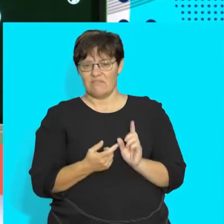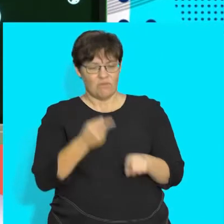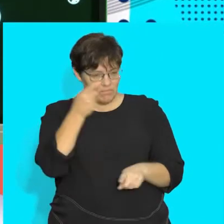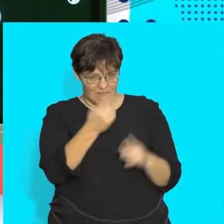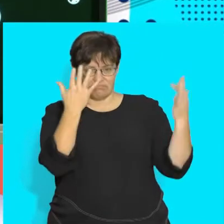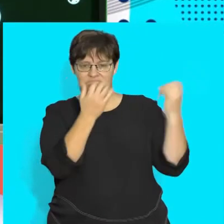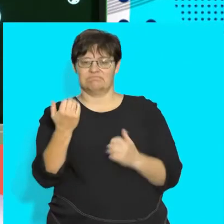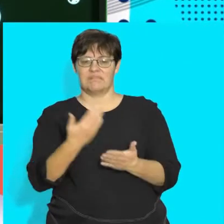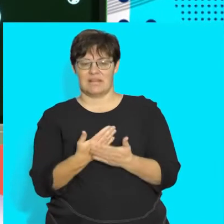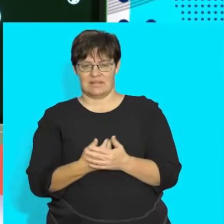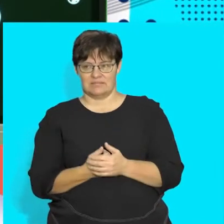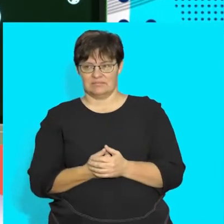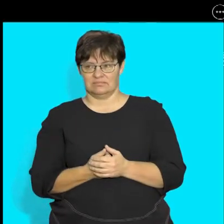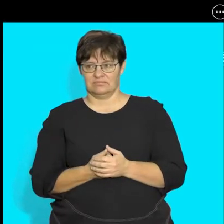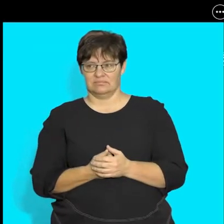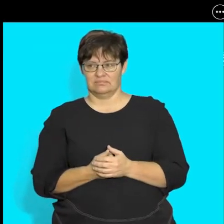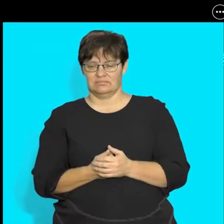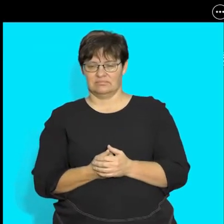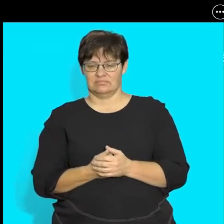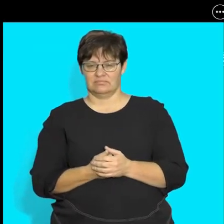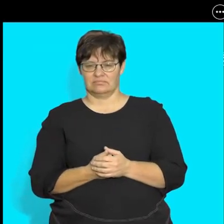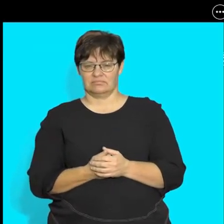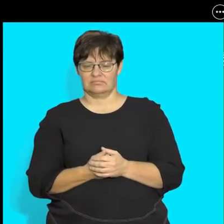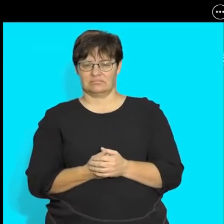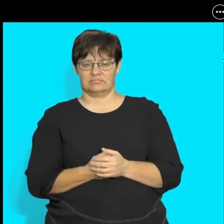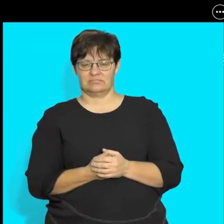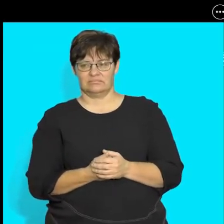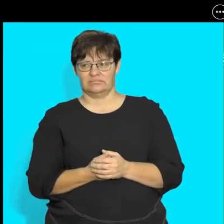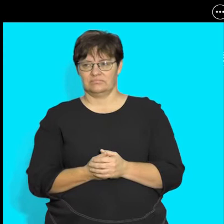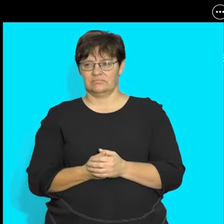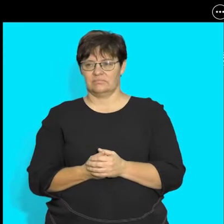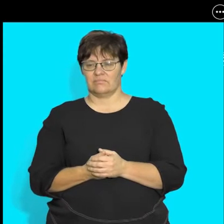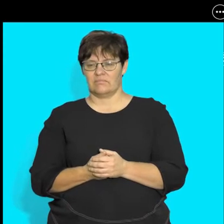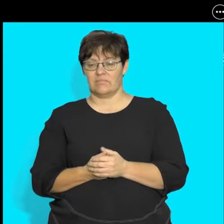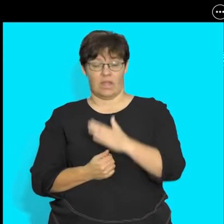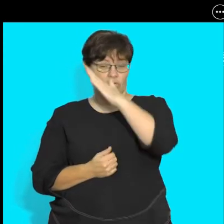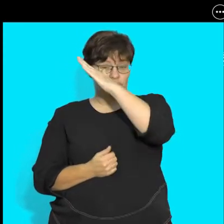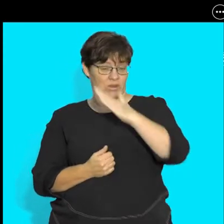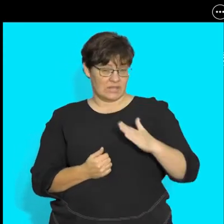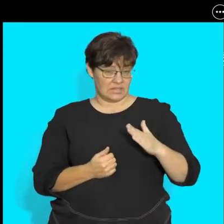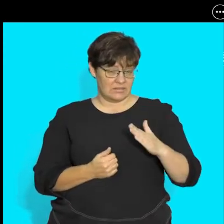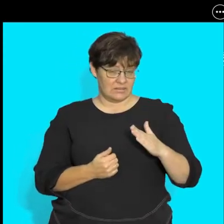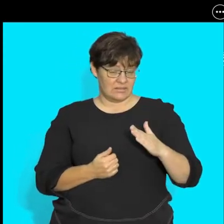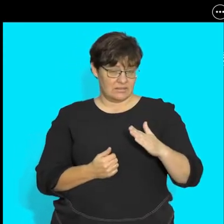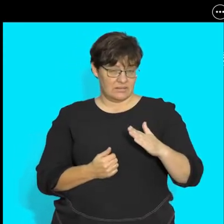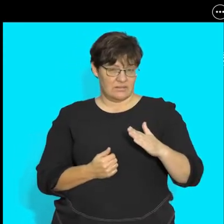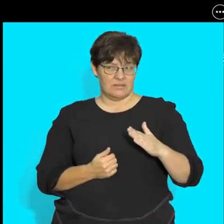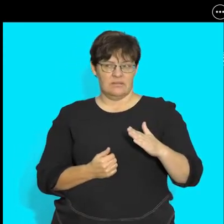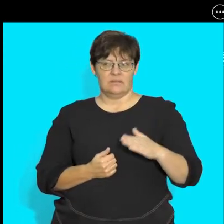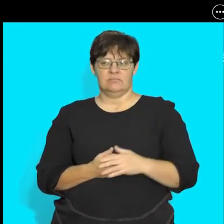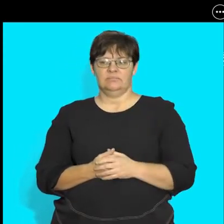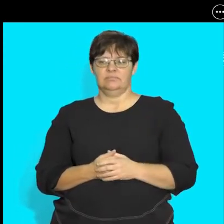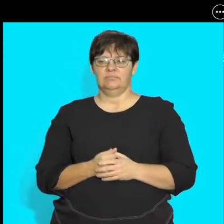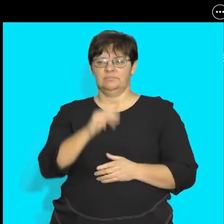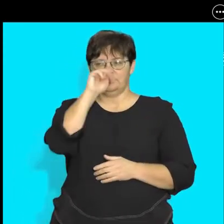I can go from there. So the gradient formula is